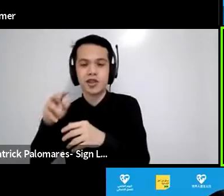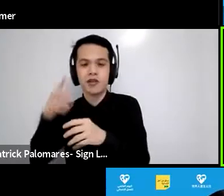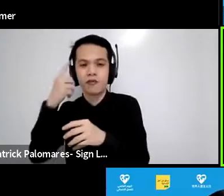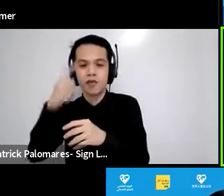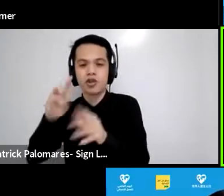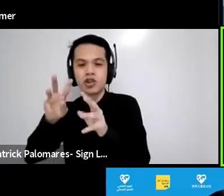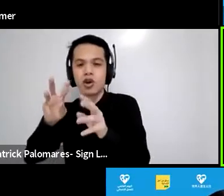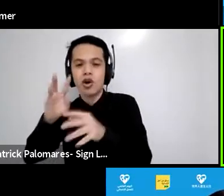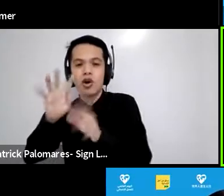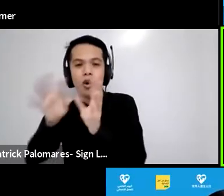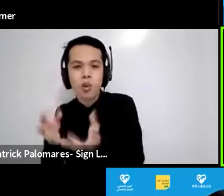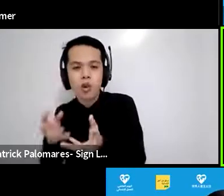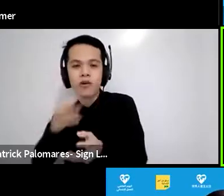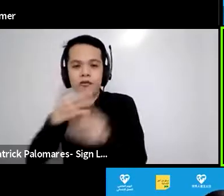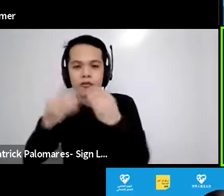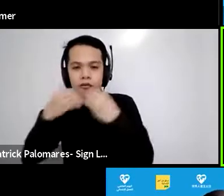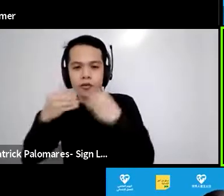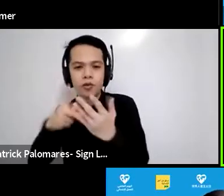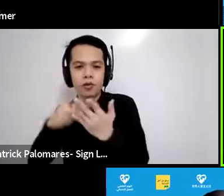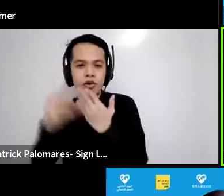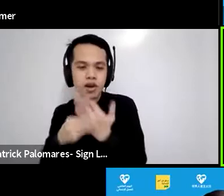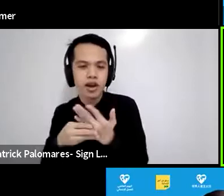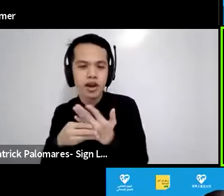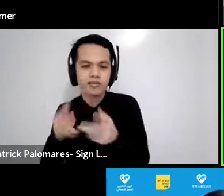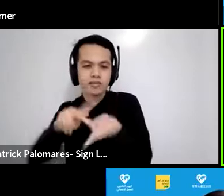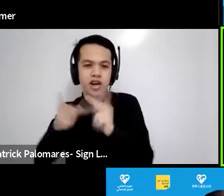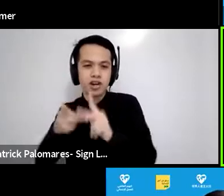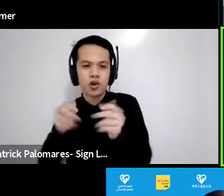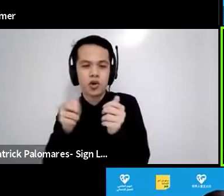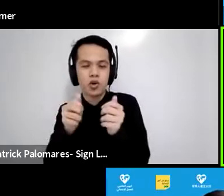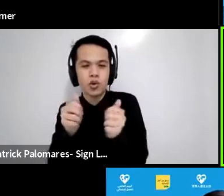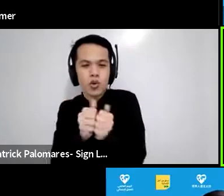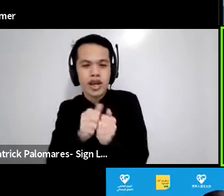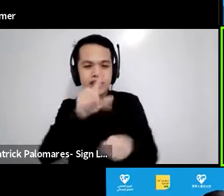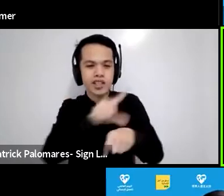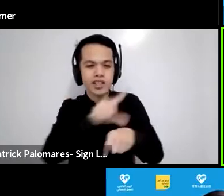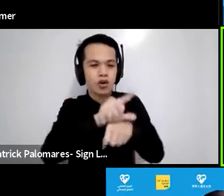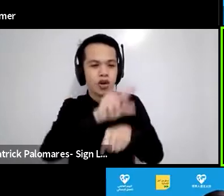partnered with a local NGO